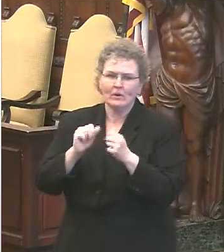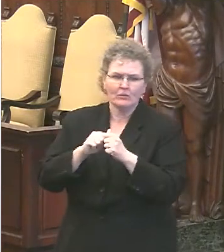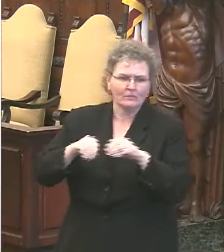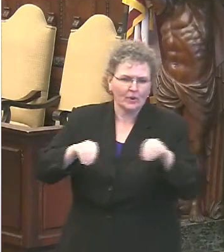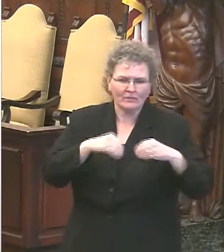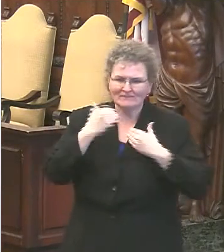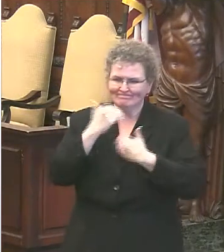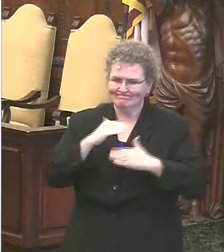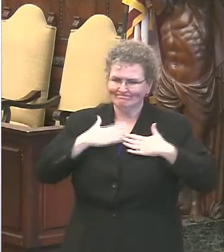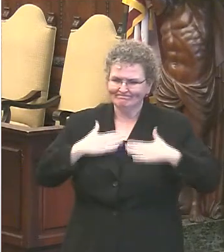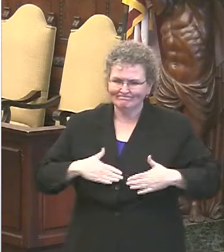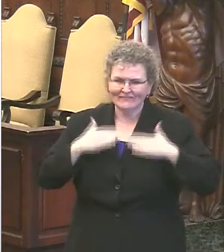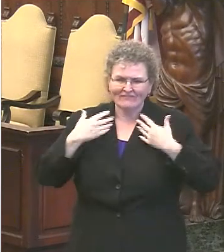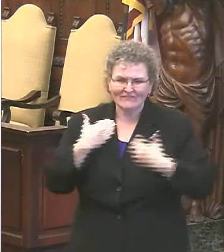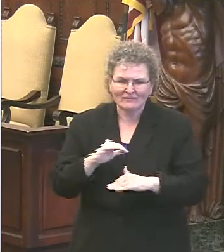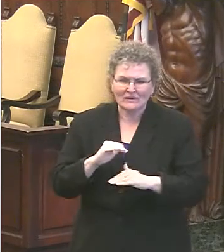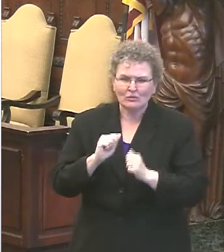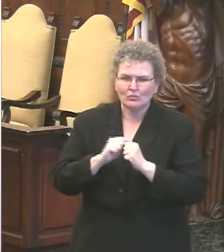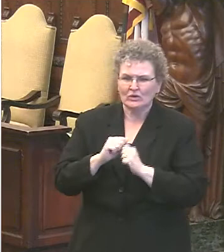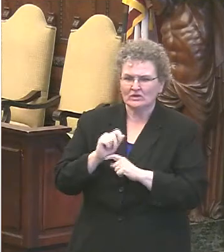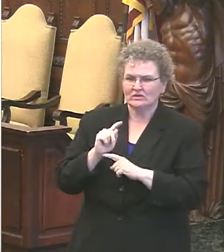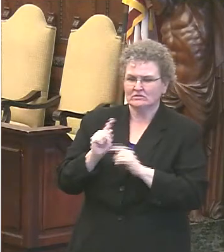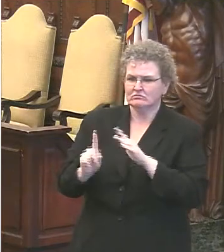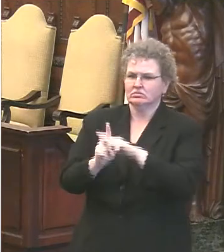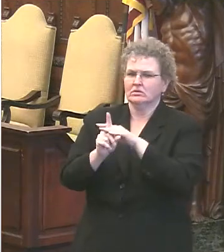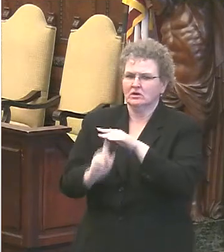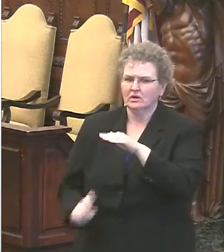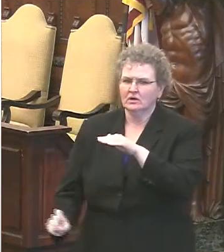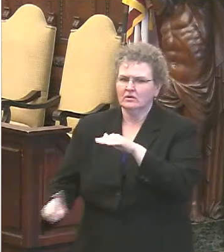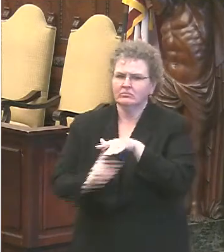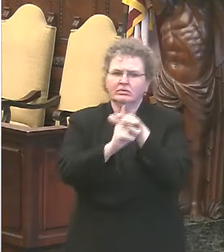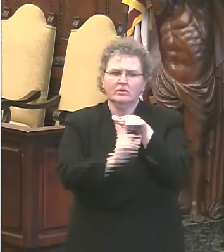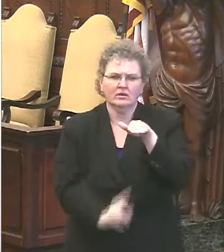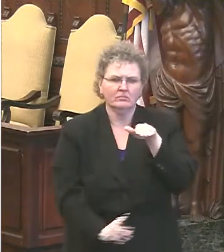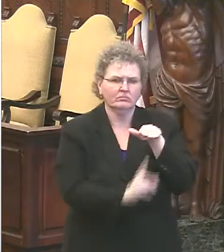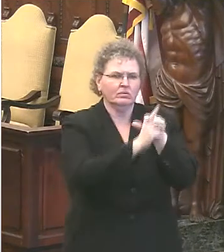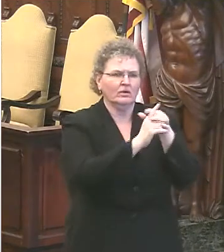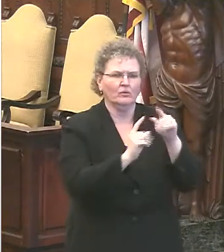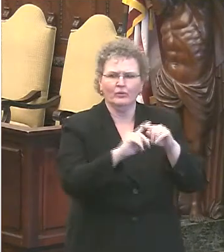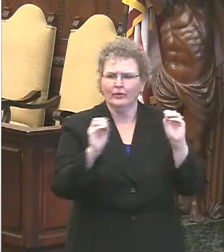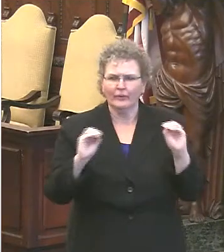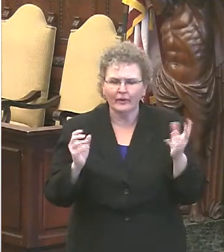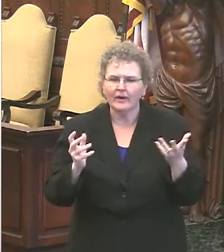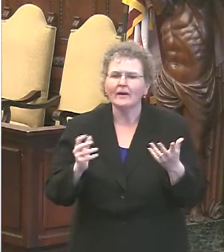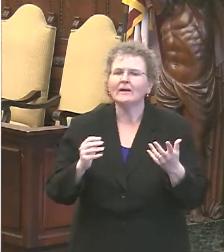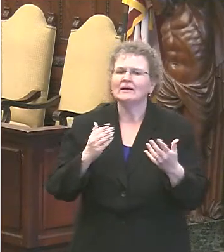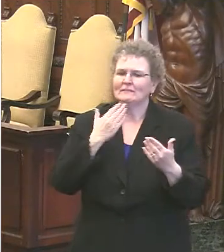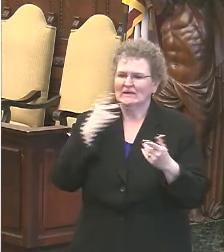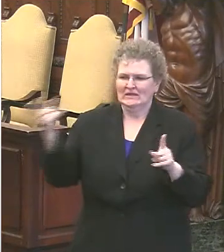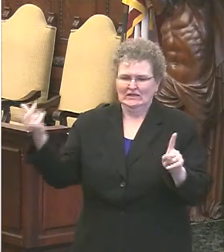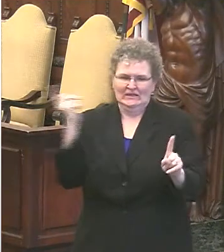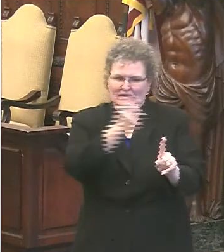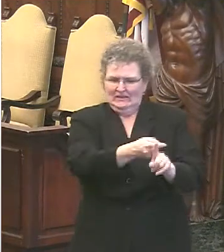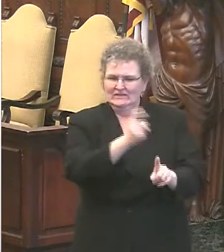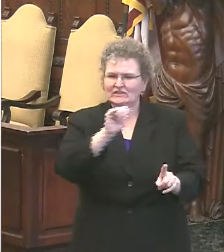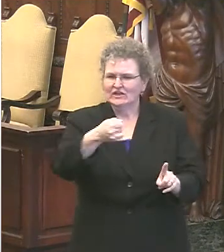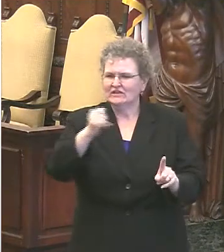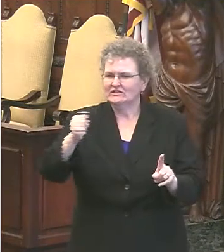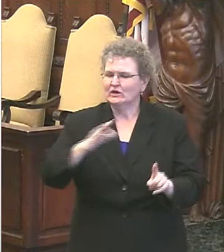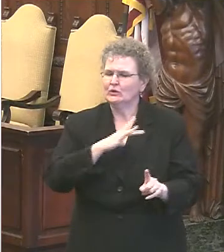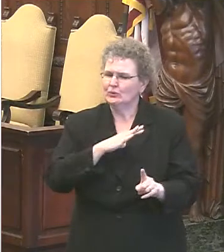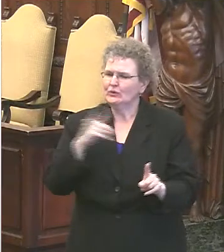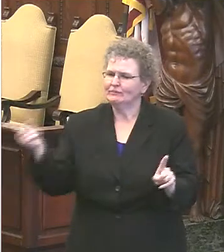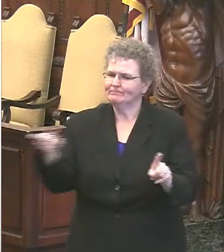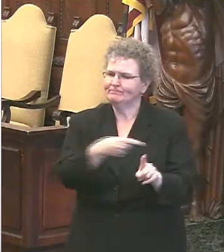transient people. But it'll be up to the providers to figure out who are those people that are in fact difficult to reach. We'll be giving this vaccine to hospitals